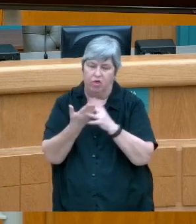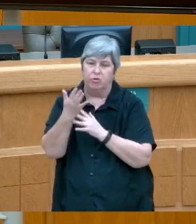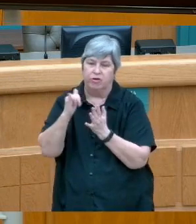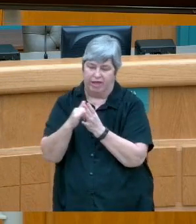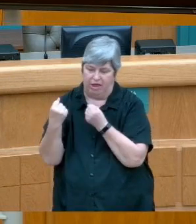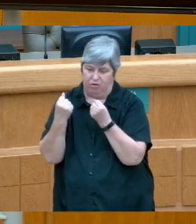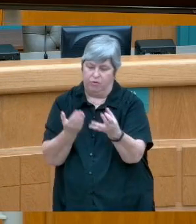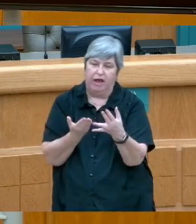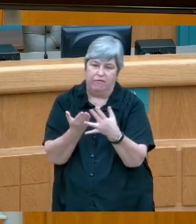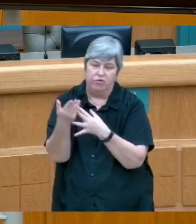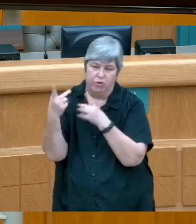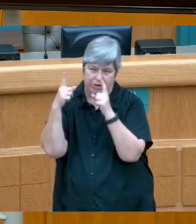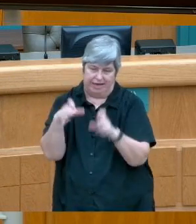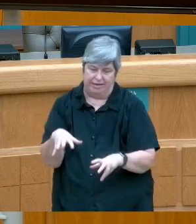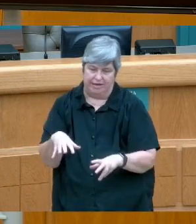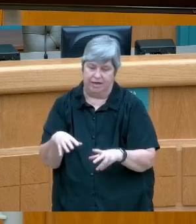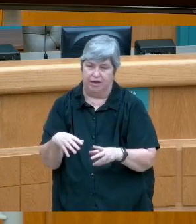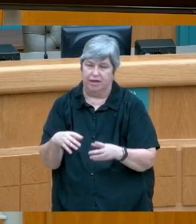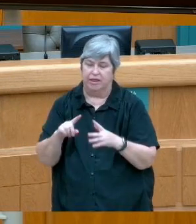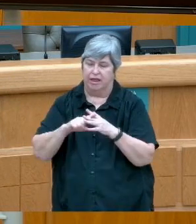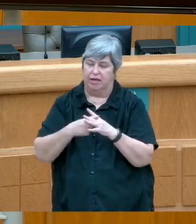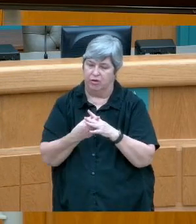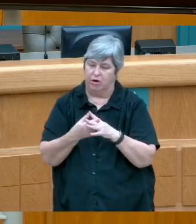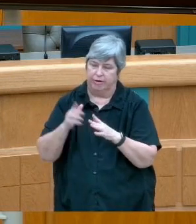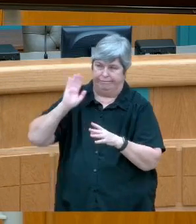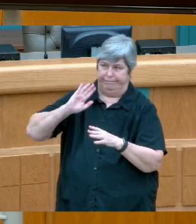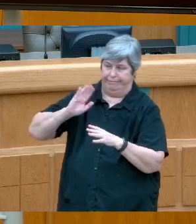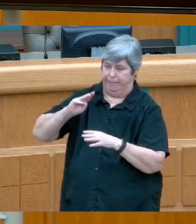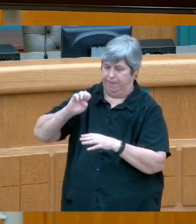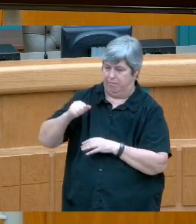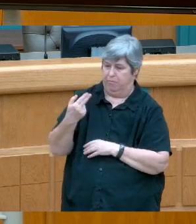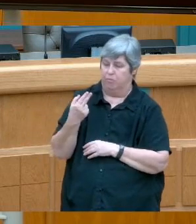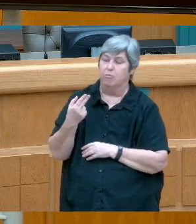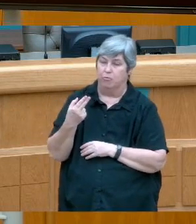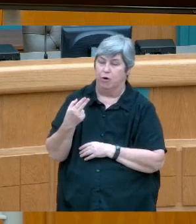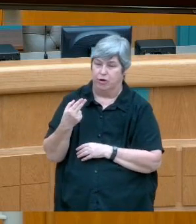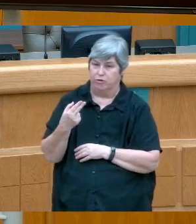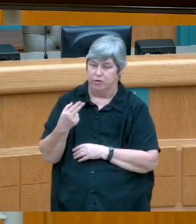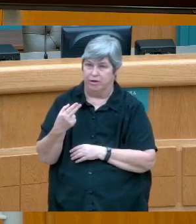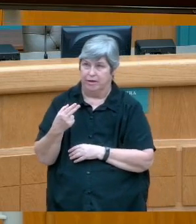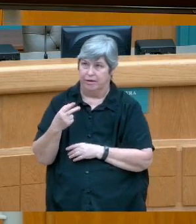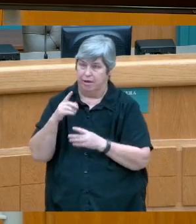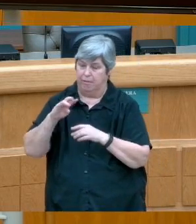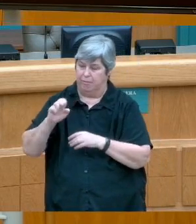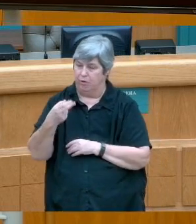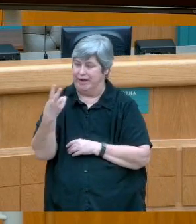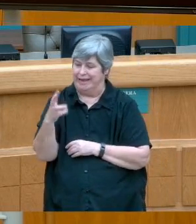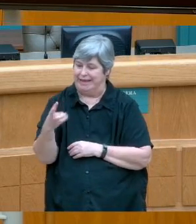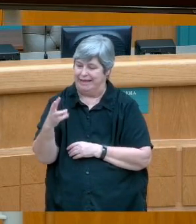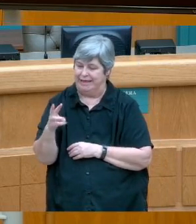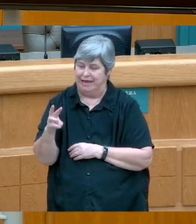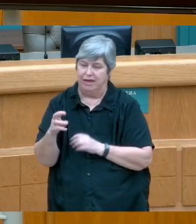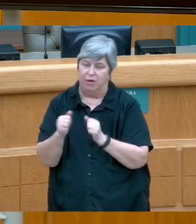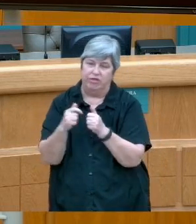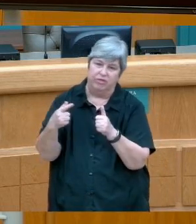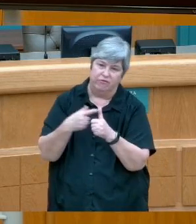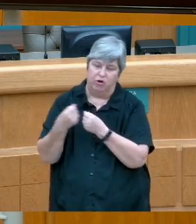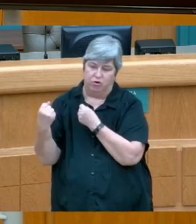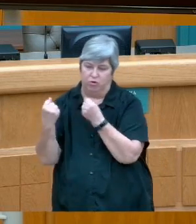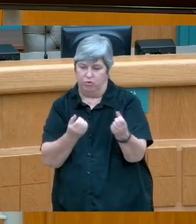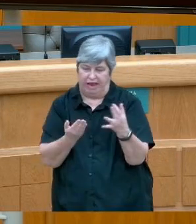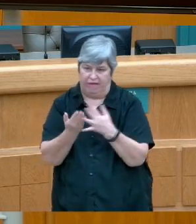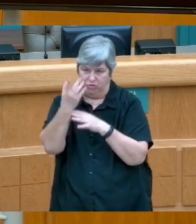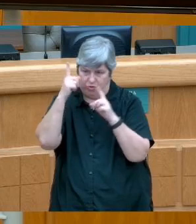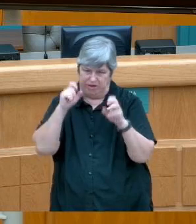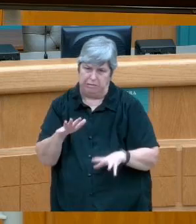mechanism. Drive-through events started early on in March, actually March 16th, 2020 was our first drive-through,